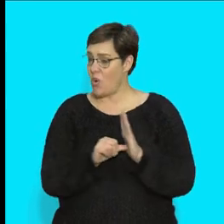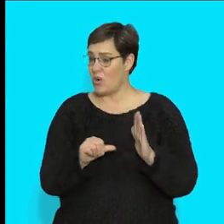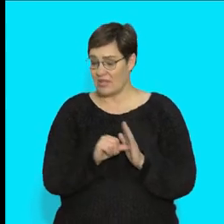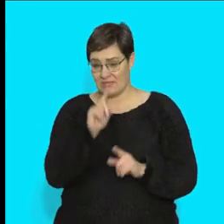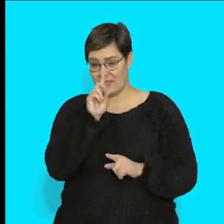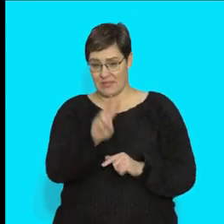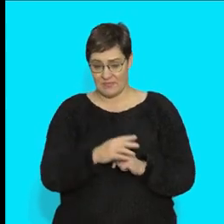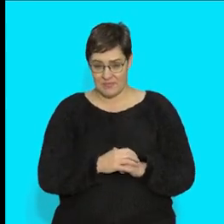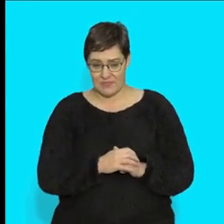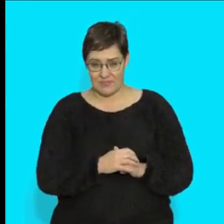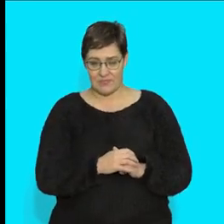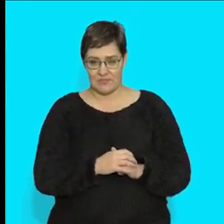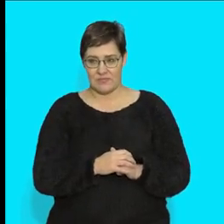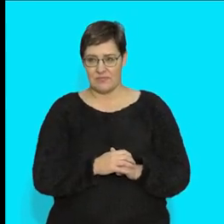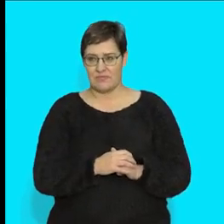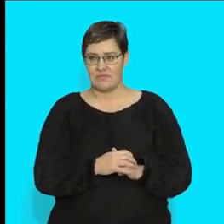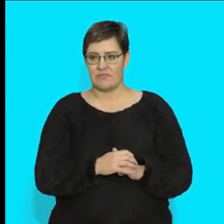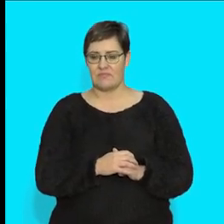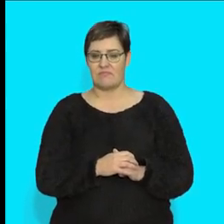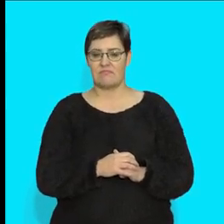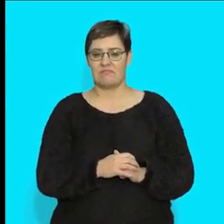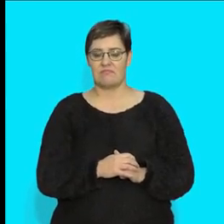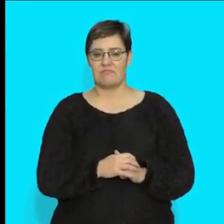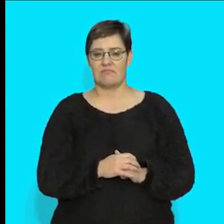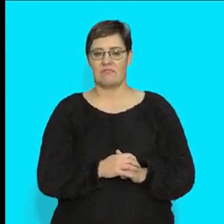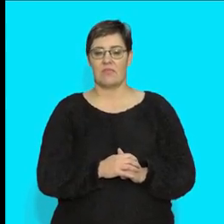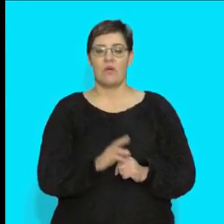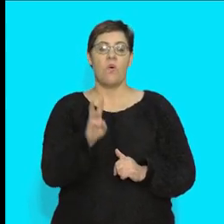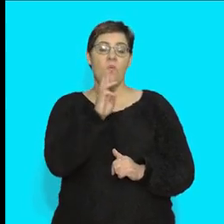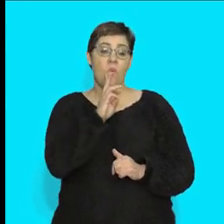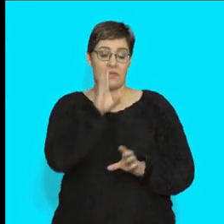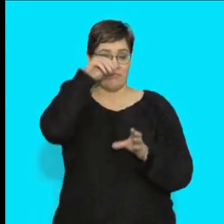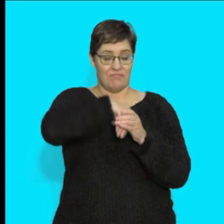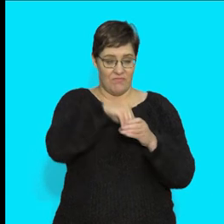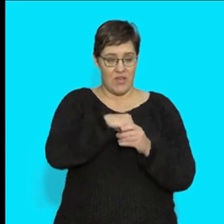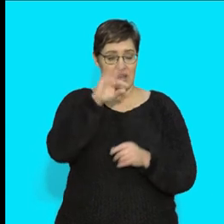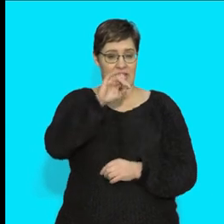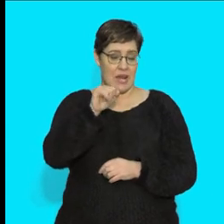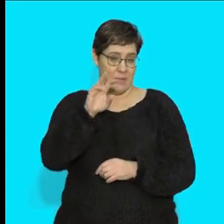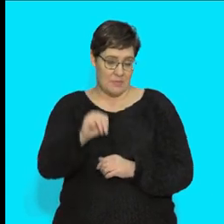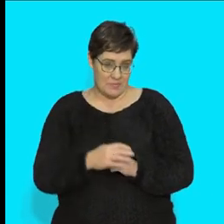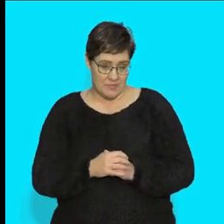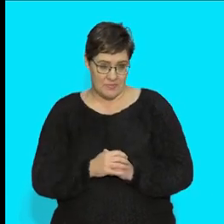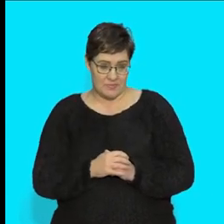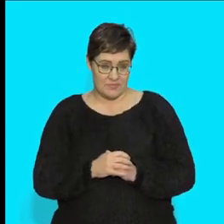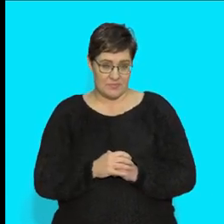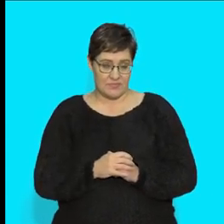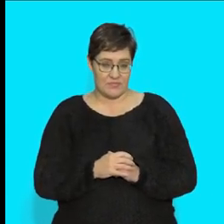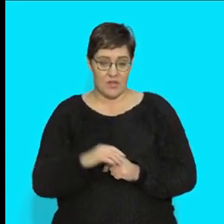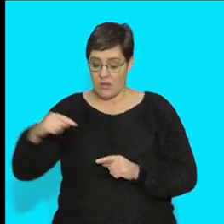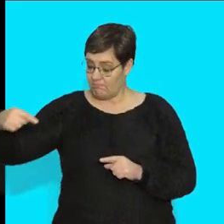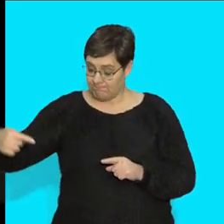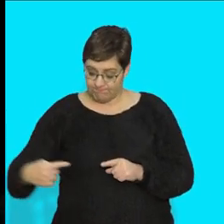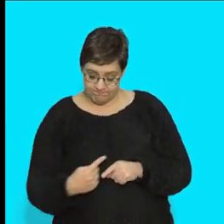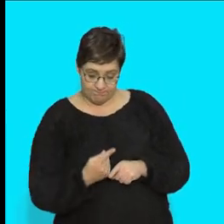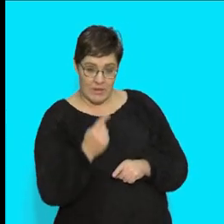that. So now the water is in the xylem, all right? So it comes up to the xylem.